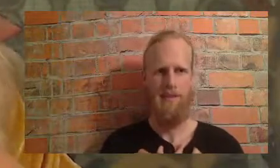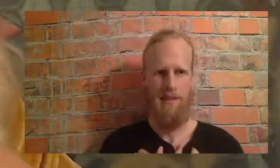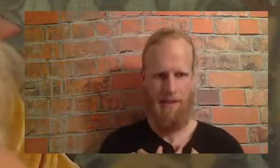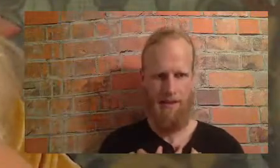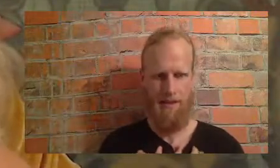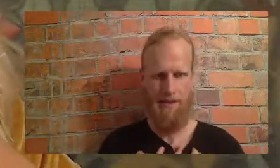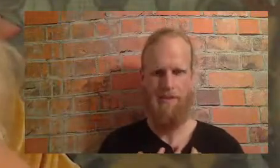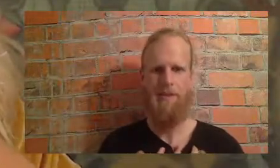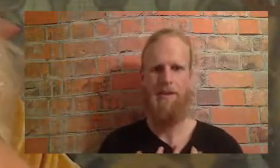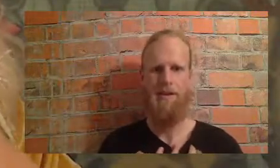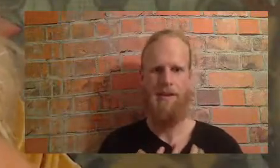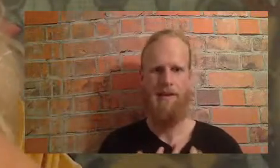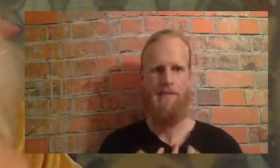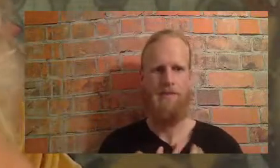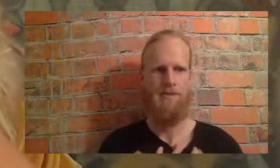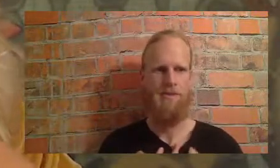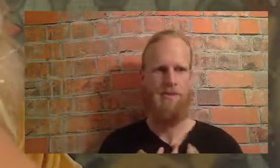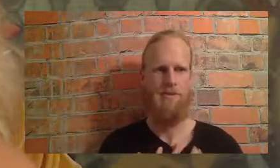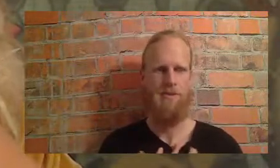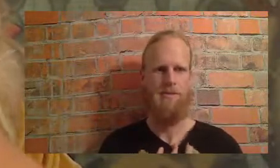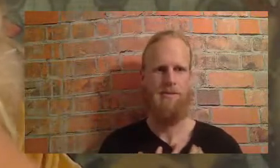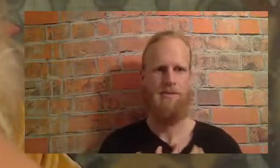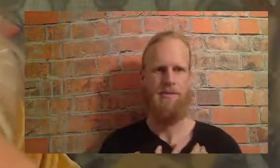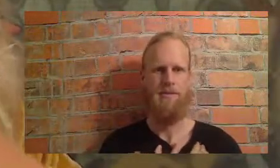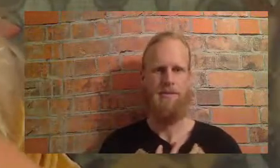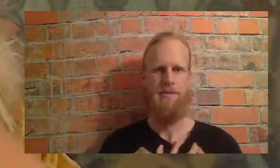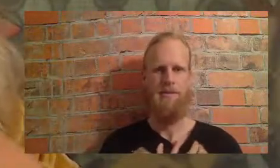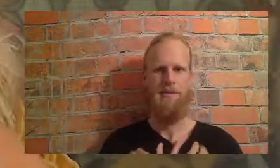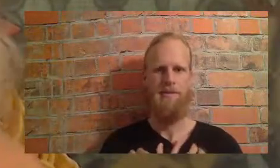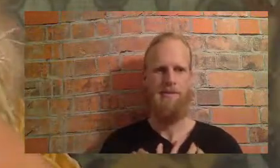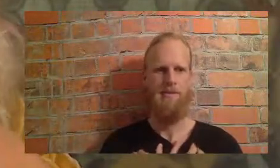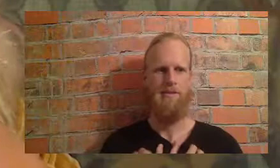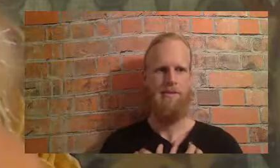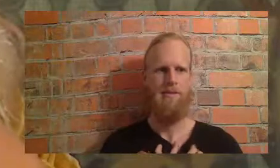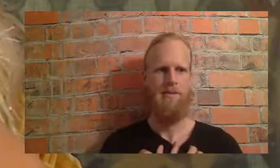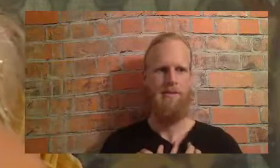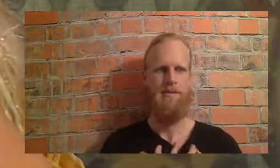issue, and then say what your issue is.